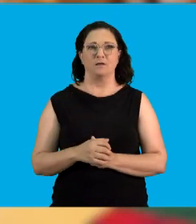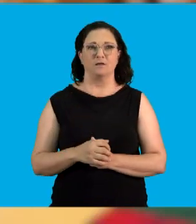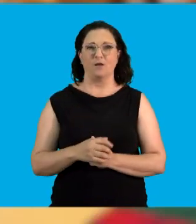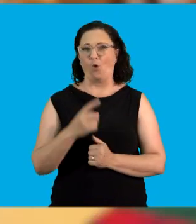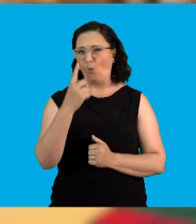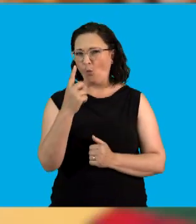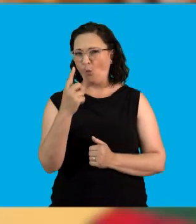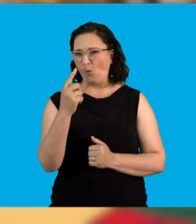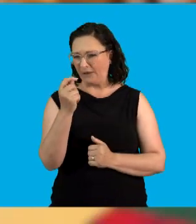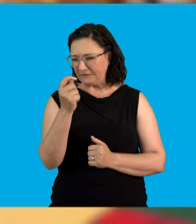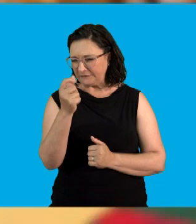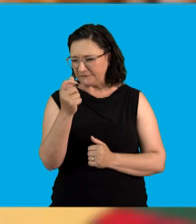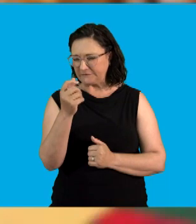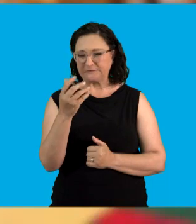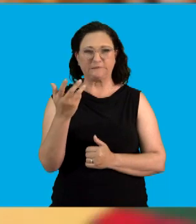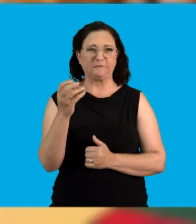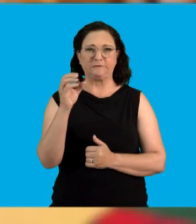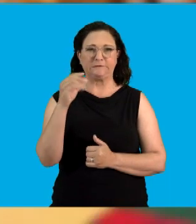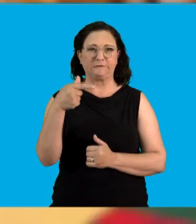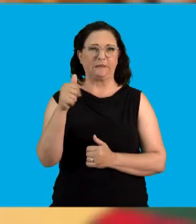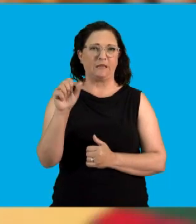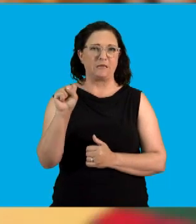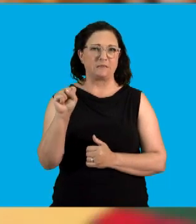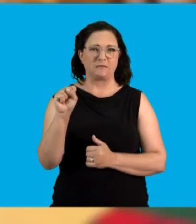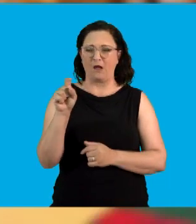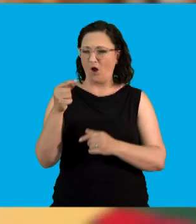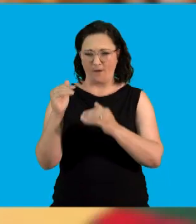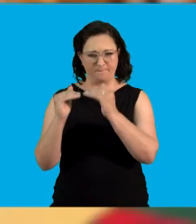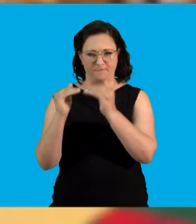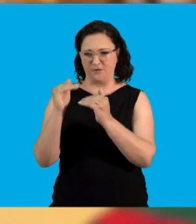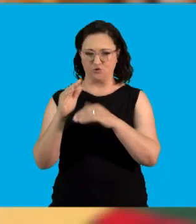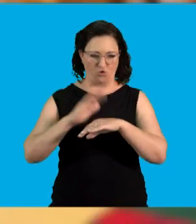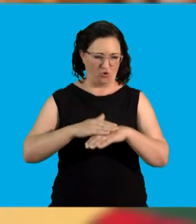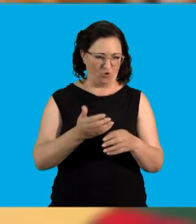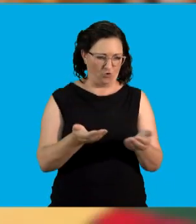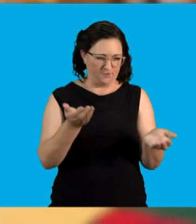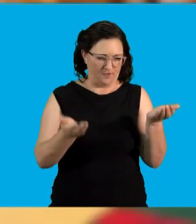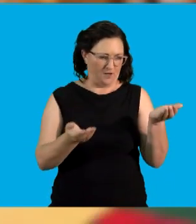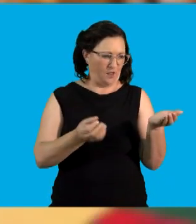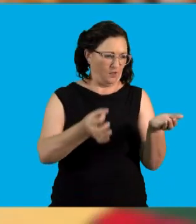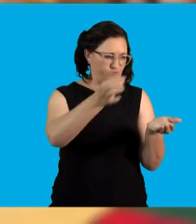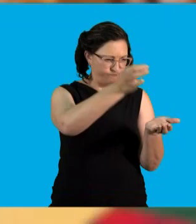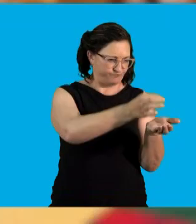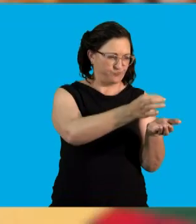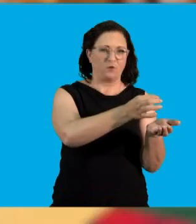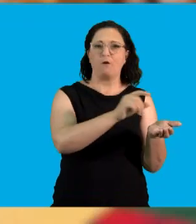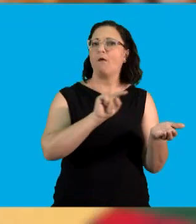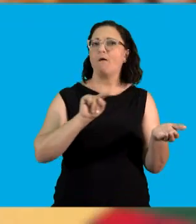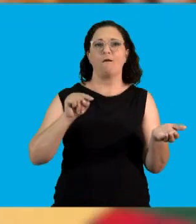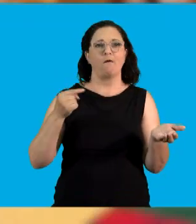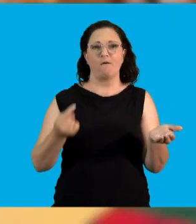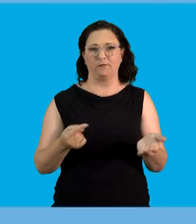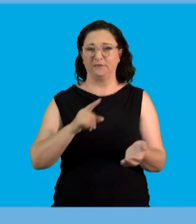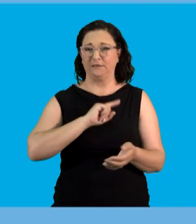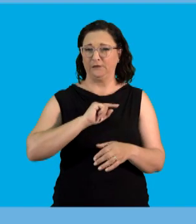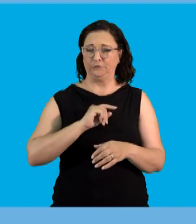particle is extremely low. We cannot be able to measure it just by putting it on a scale and measure its mass. So we